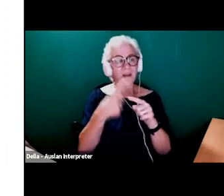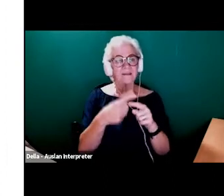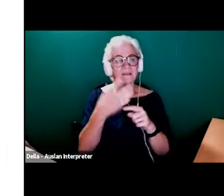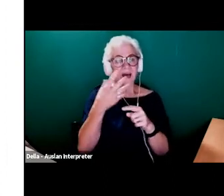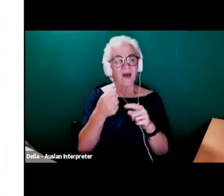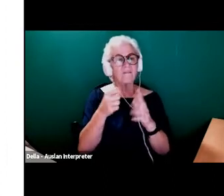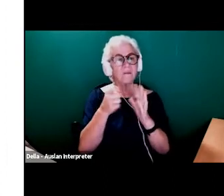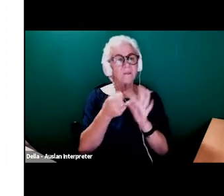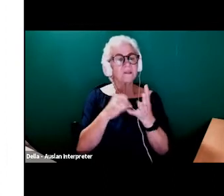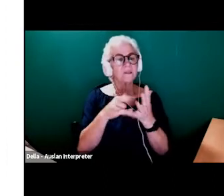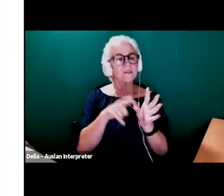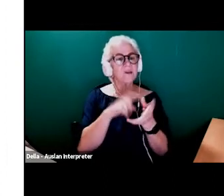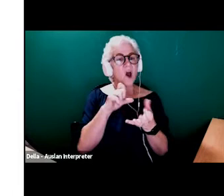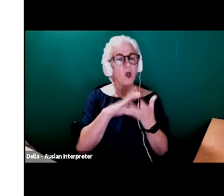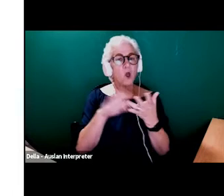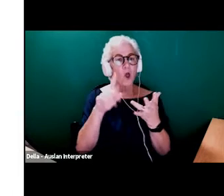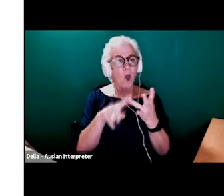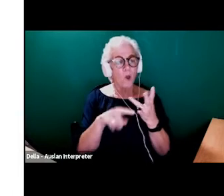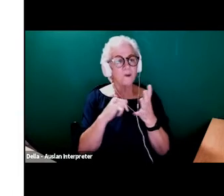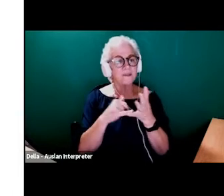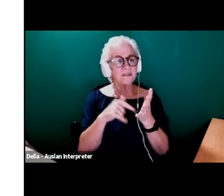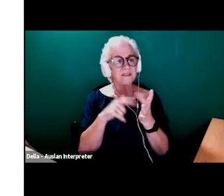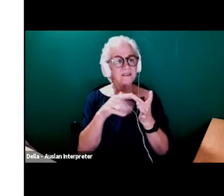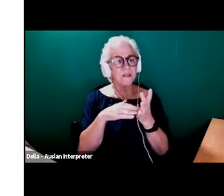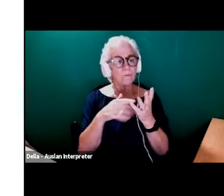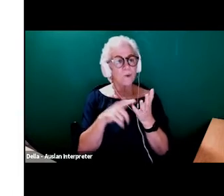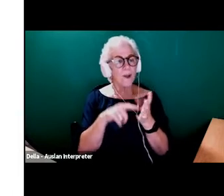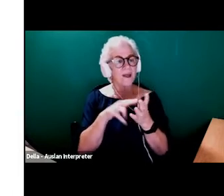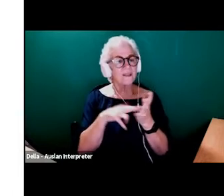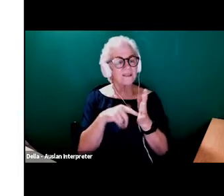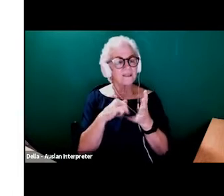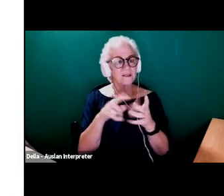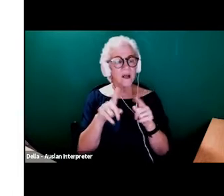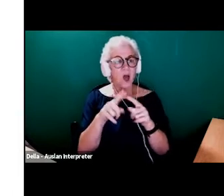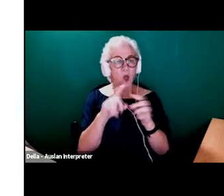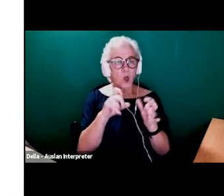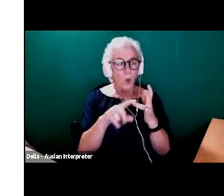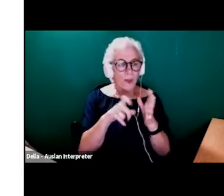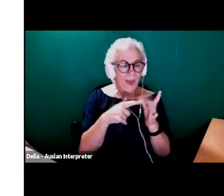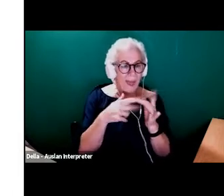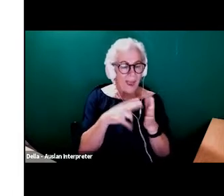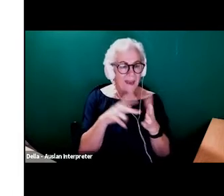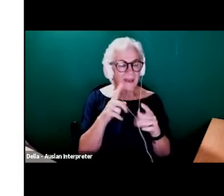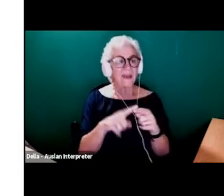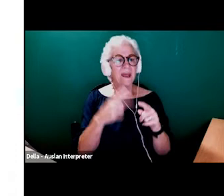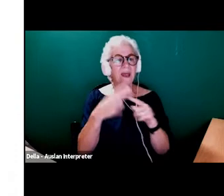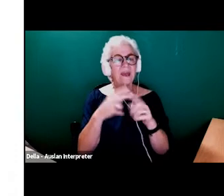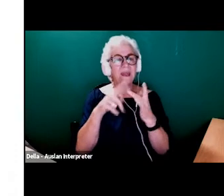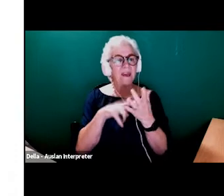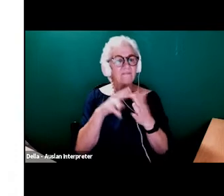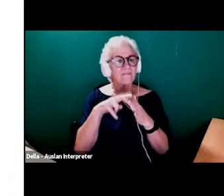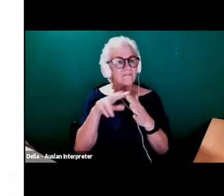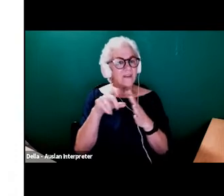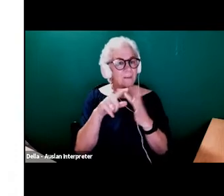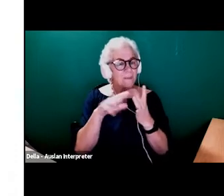psychostimulants. It depended which in cocaine injection in Sydney, amphetamine injection in other